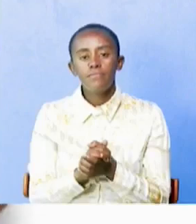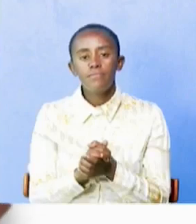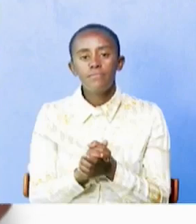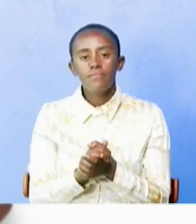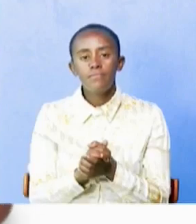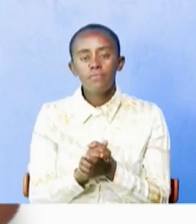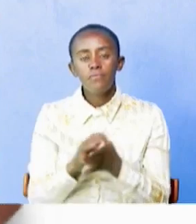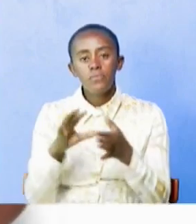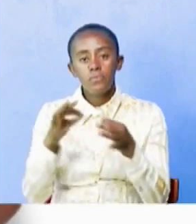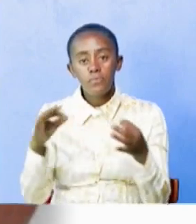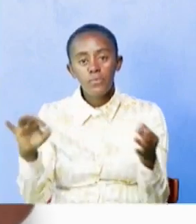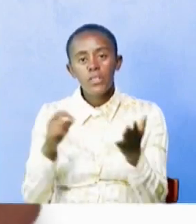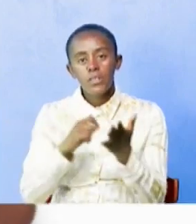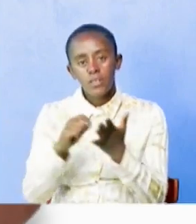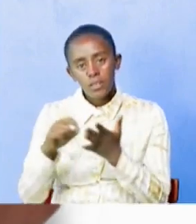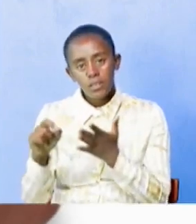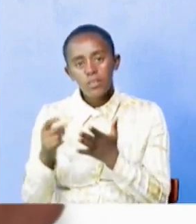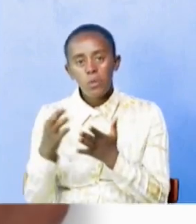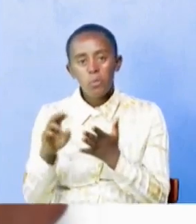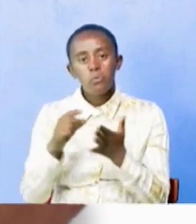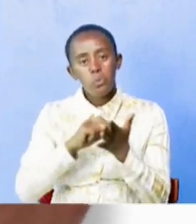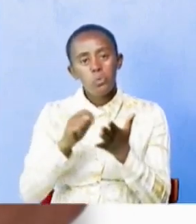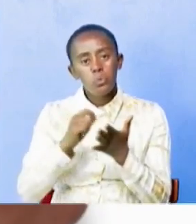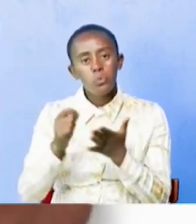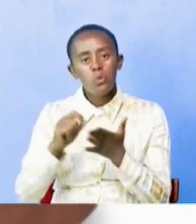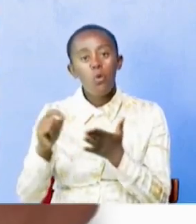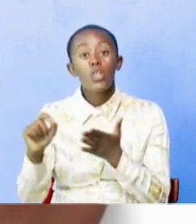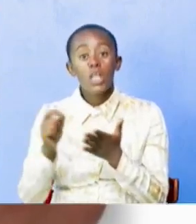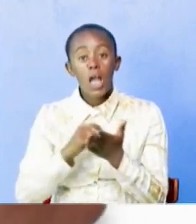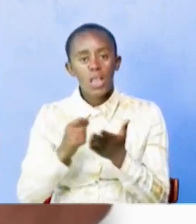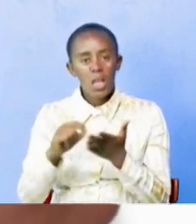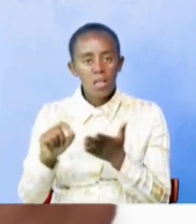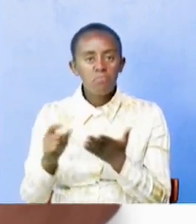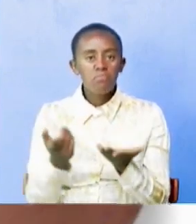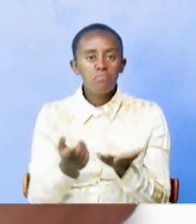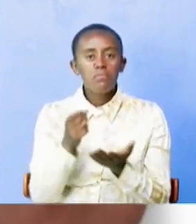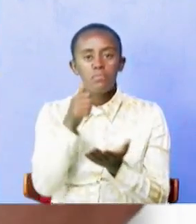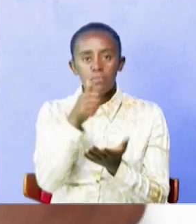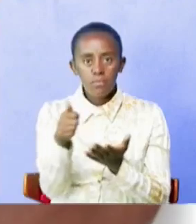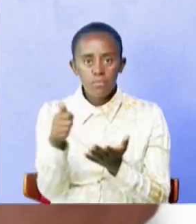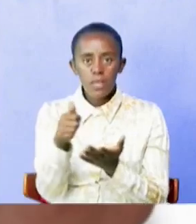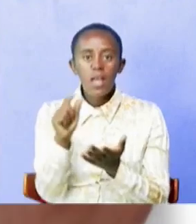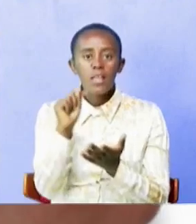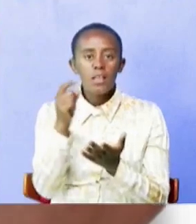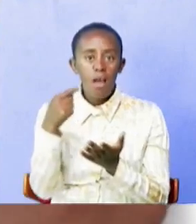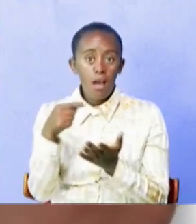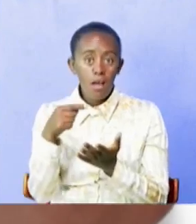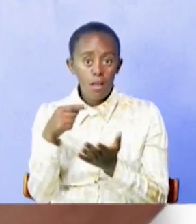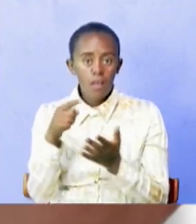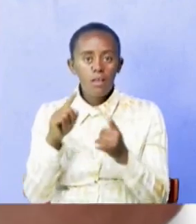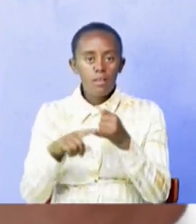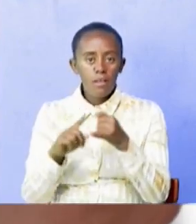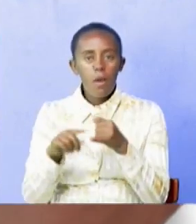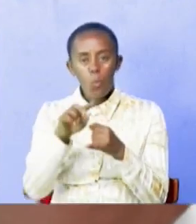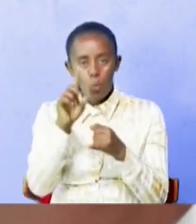or forming or constructing a tag